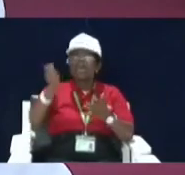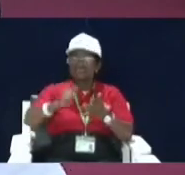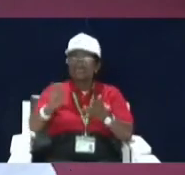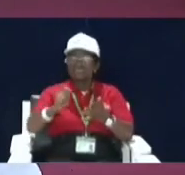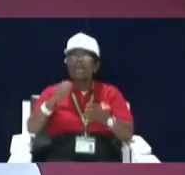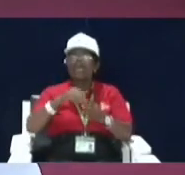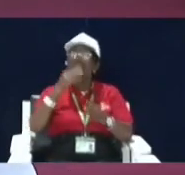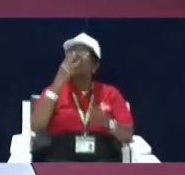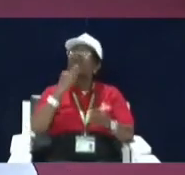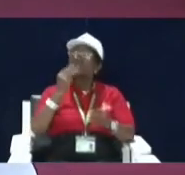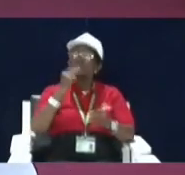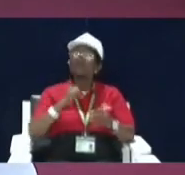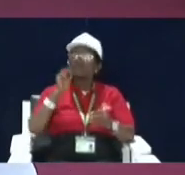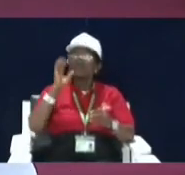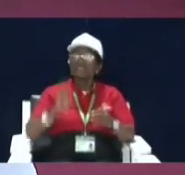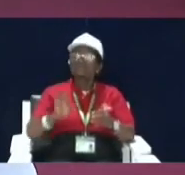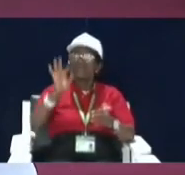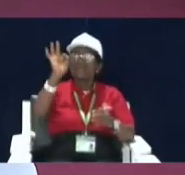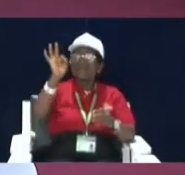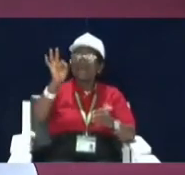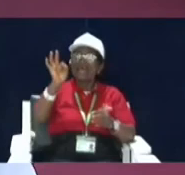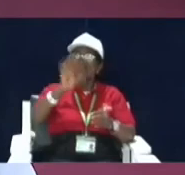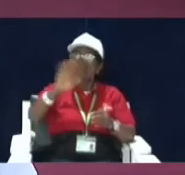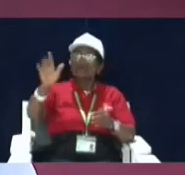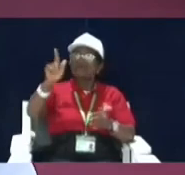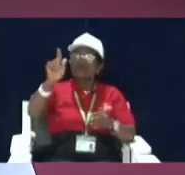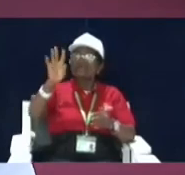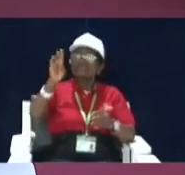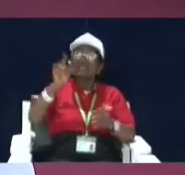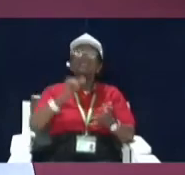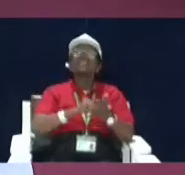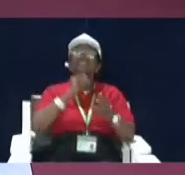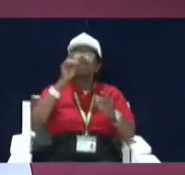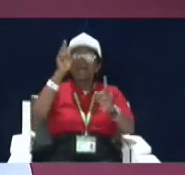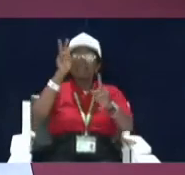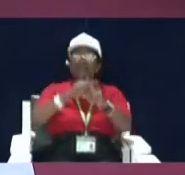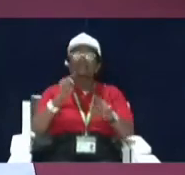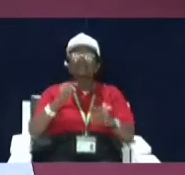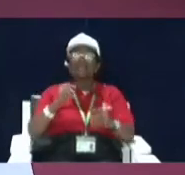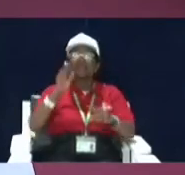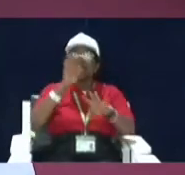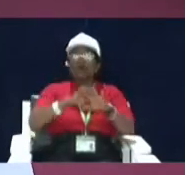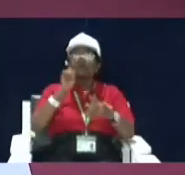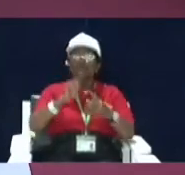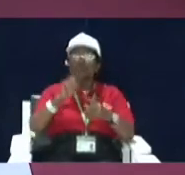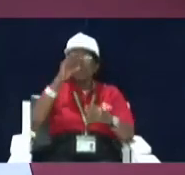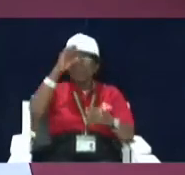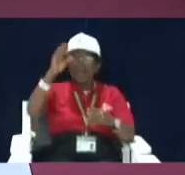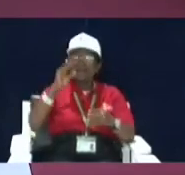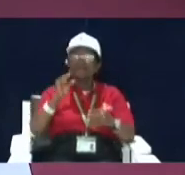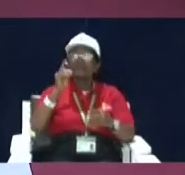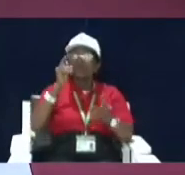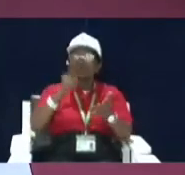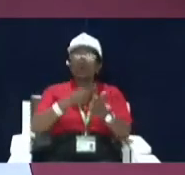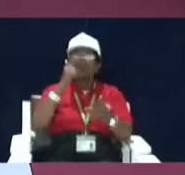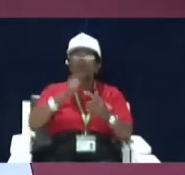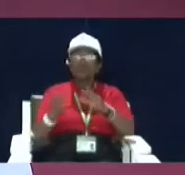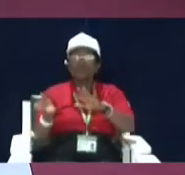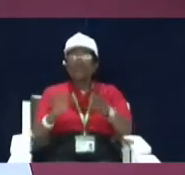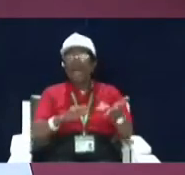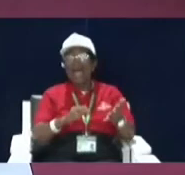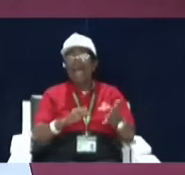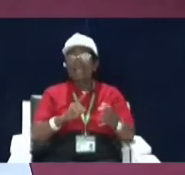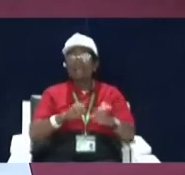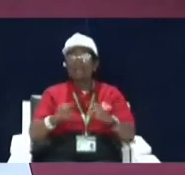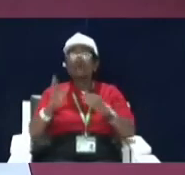27. Hebrews 9, 27. It is appointed unto man once to die. We will all go one day or the other. But